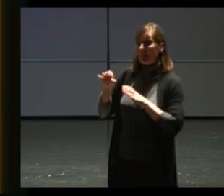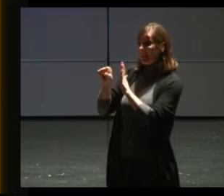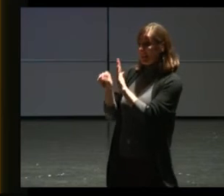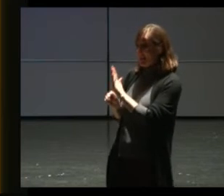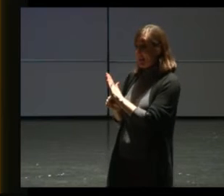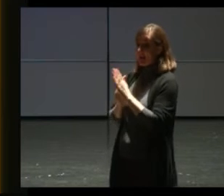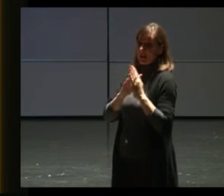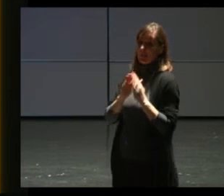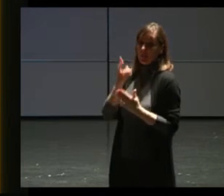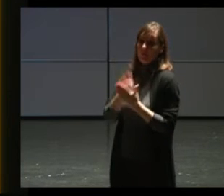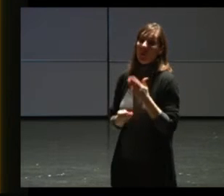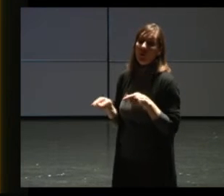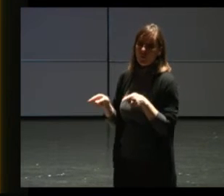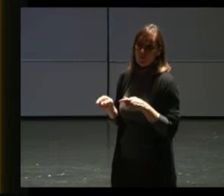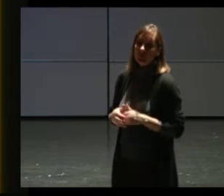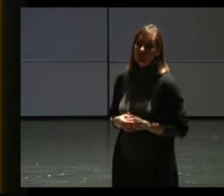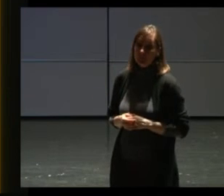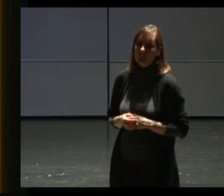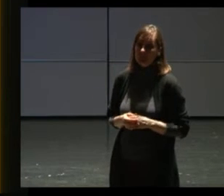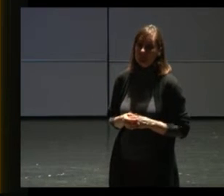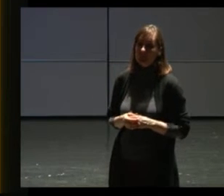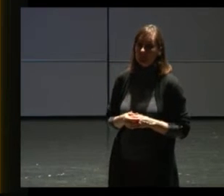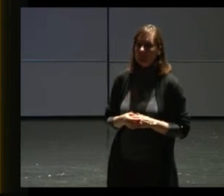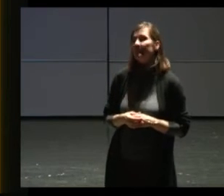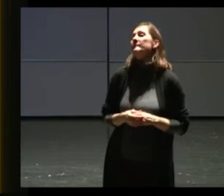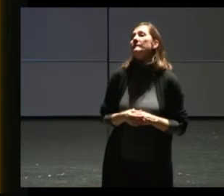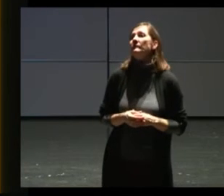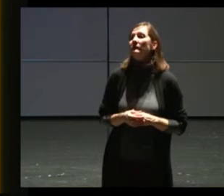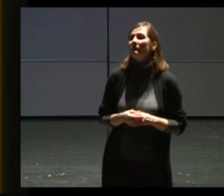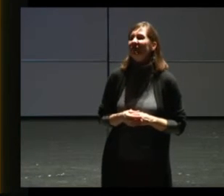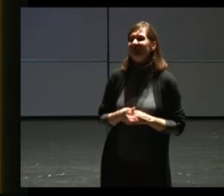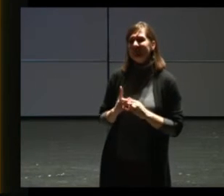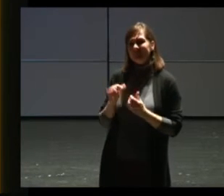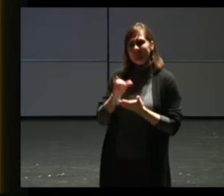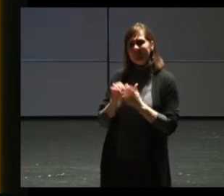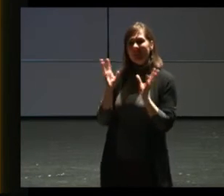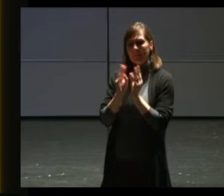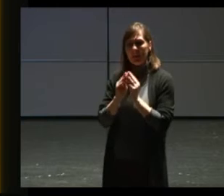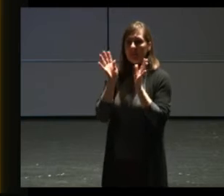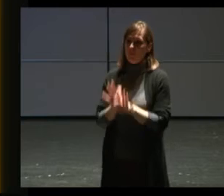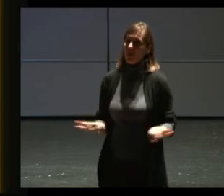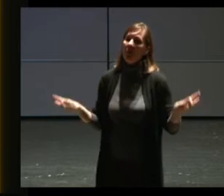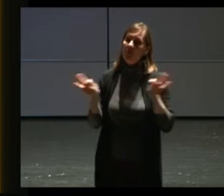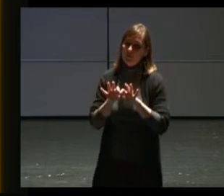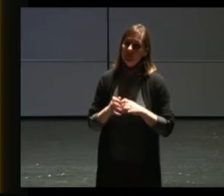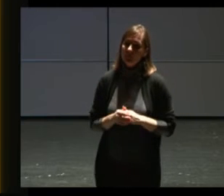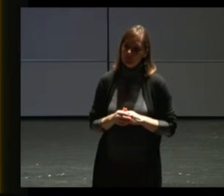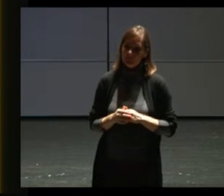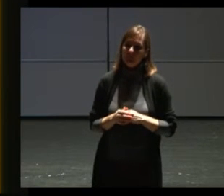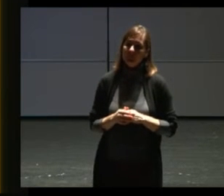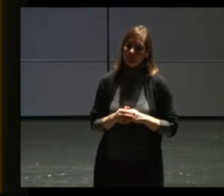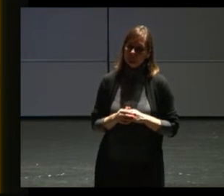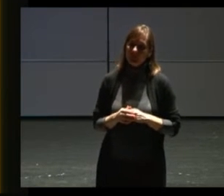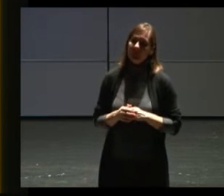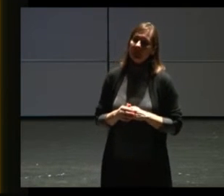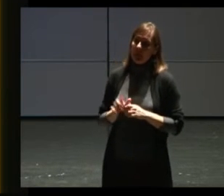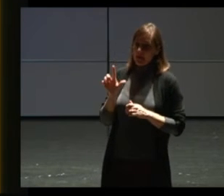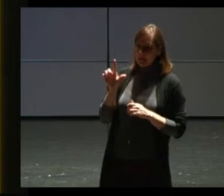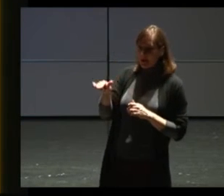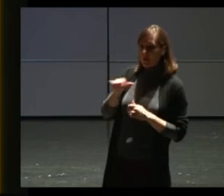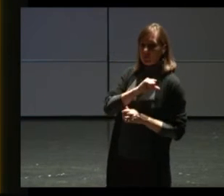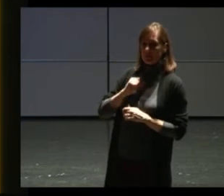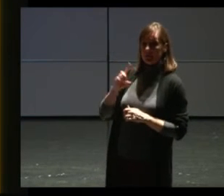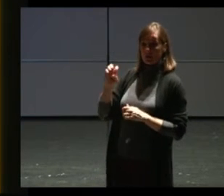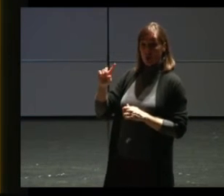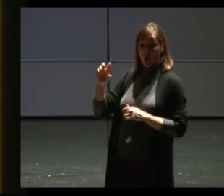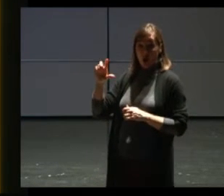state. So this was an important meeting. This is something where afterward, later that night, Senator Darling sent me a